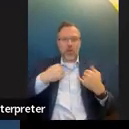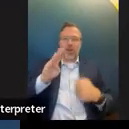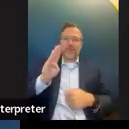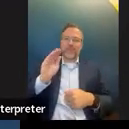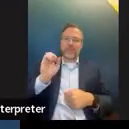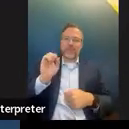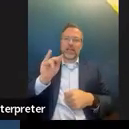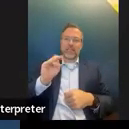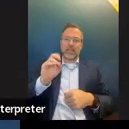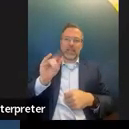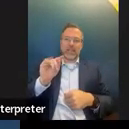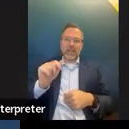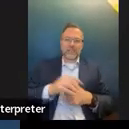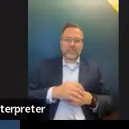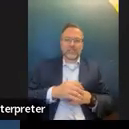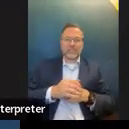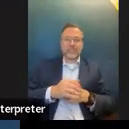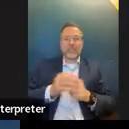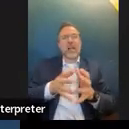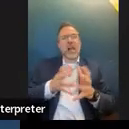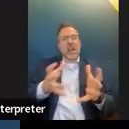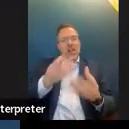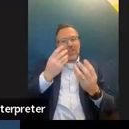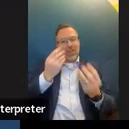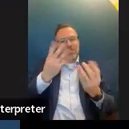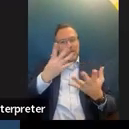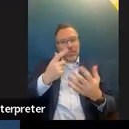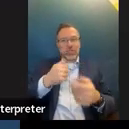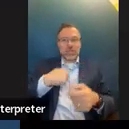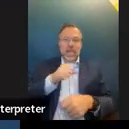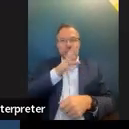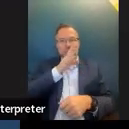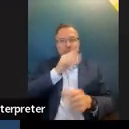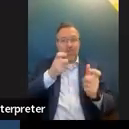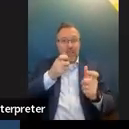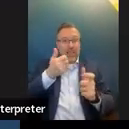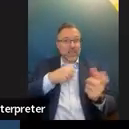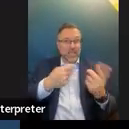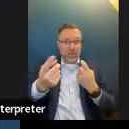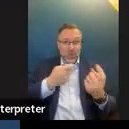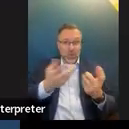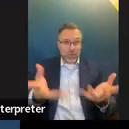All right, a lot of information and I know I talk fast. So questions?